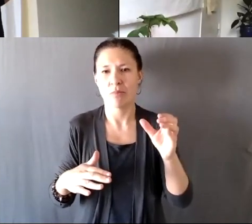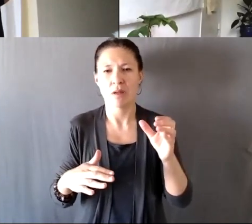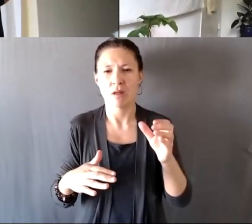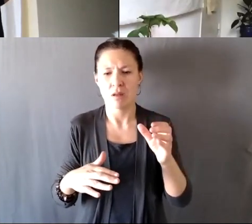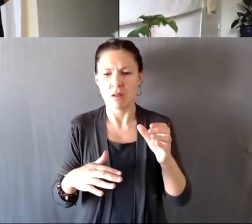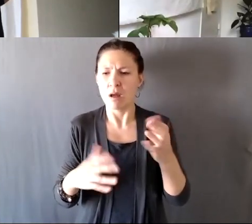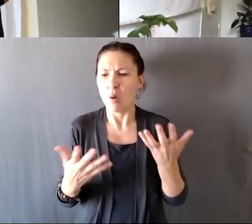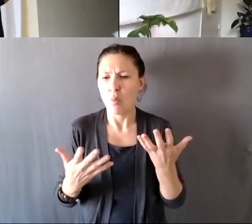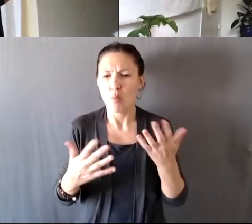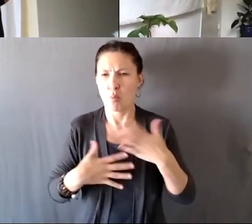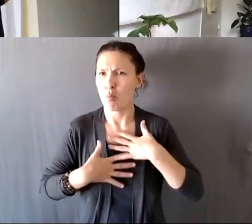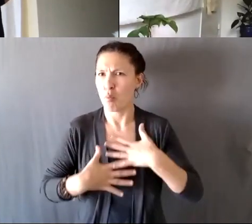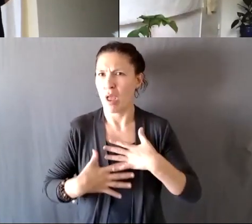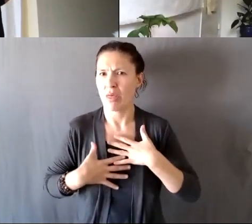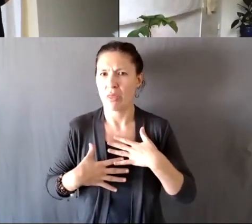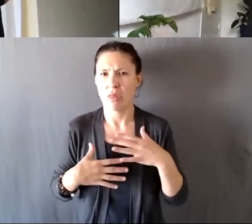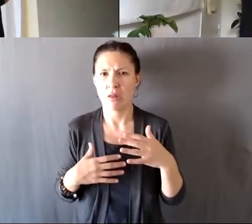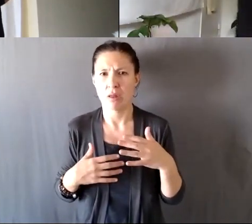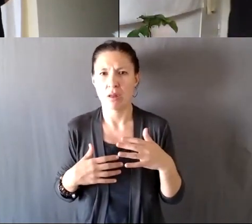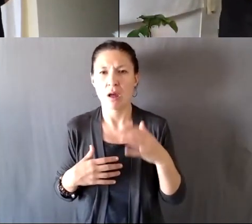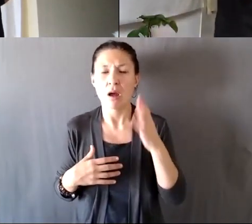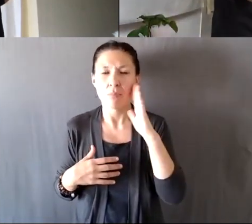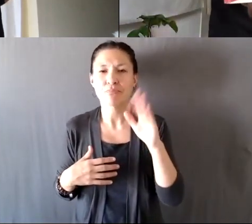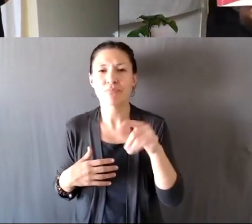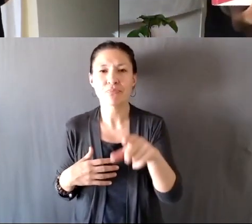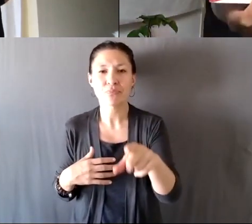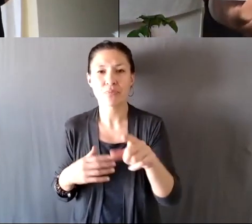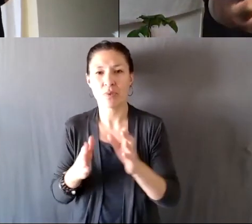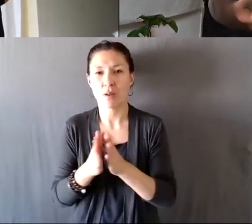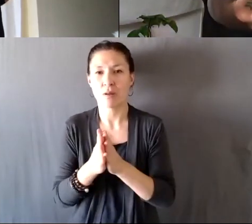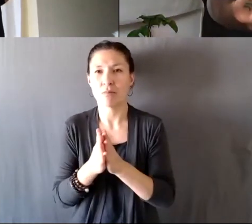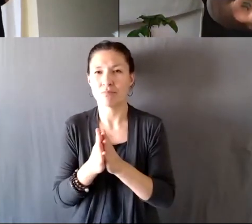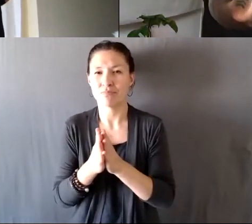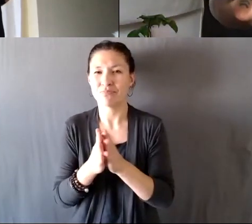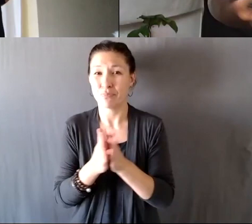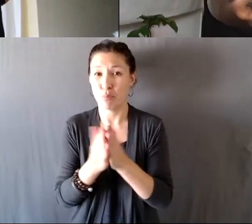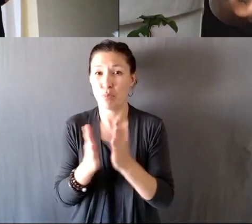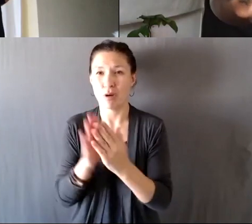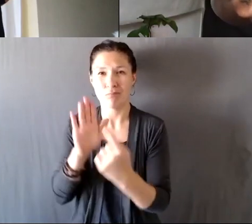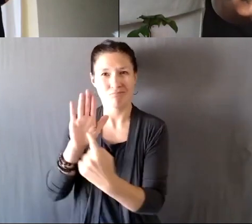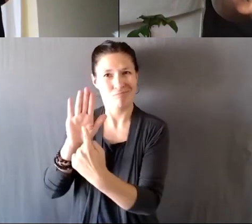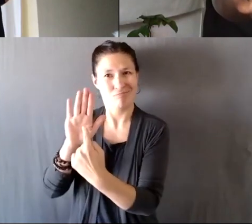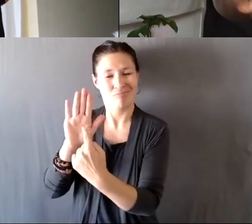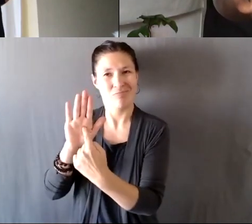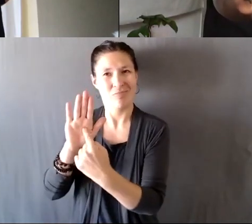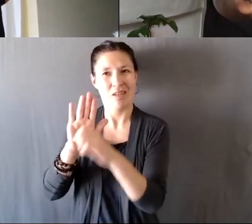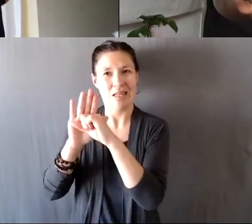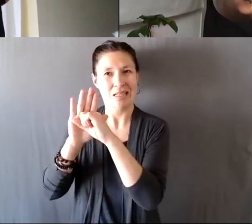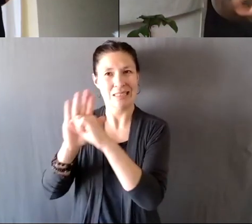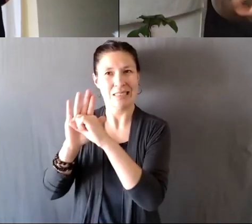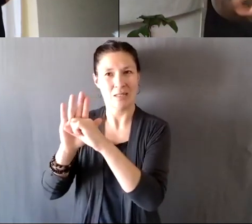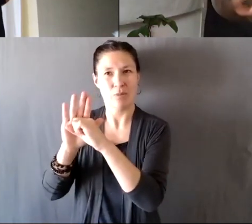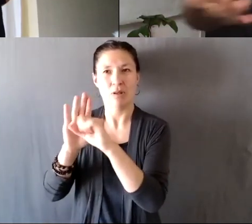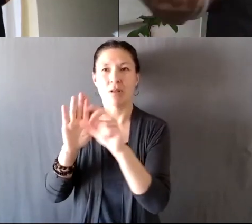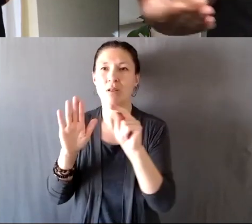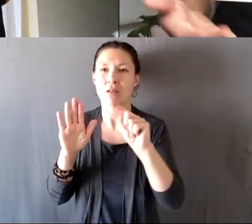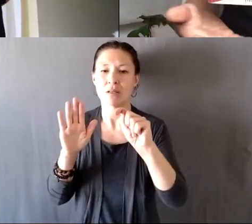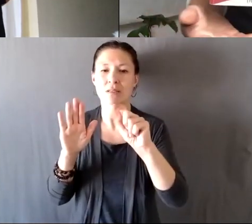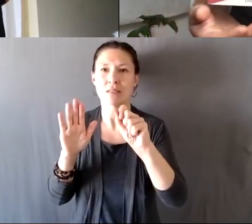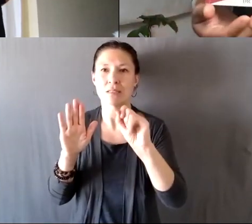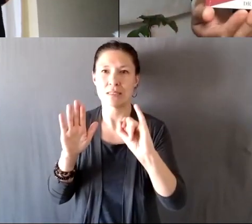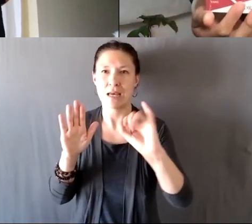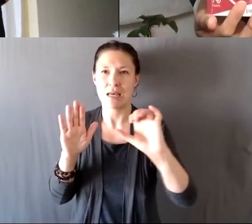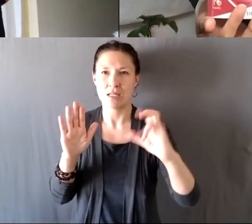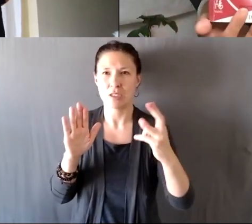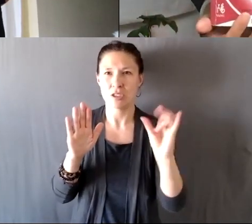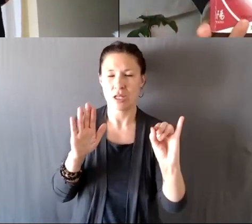we have this Tai Chi symbol. This is called Tai Chi, even though we know it is yin